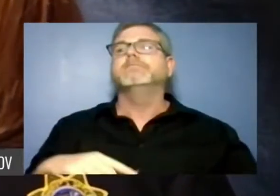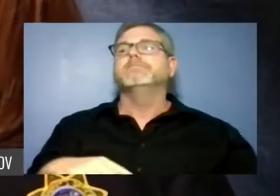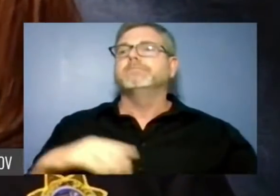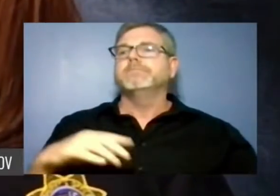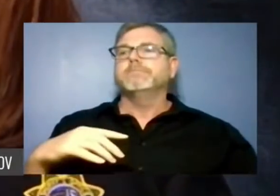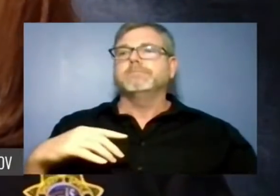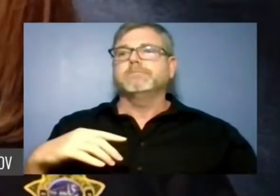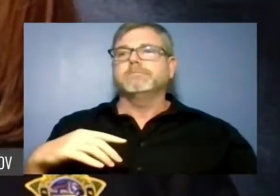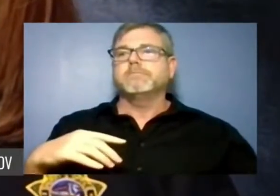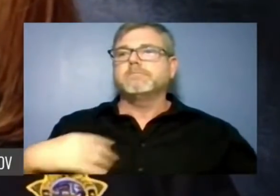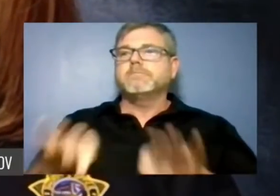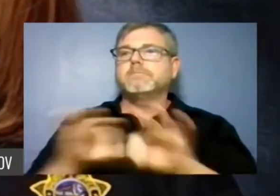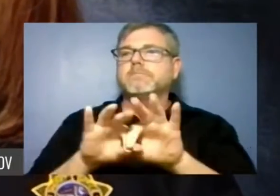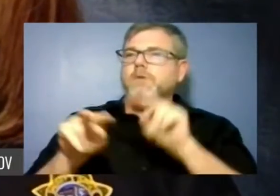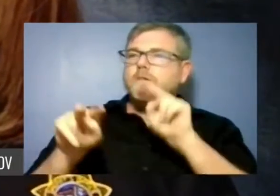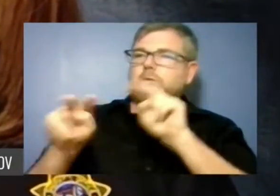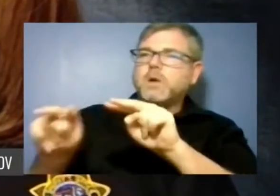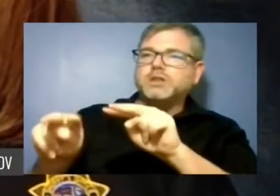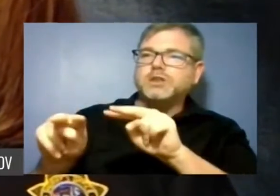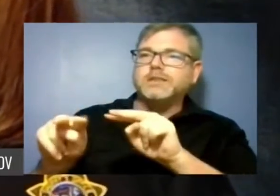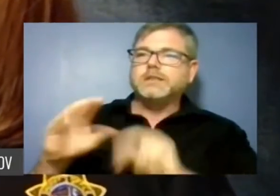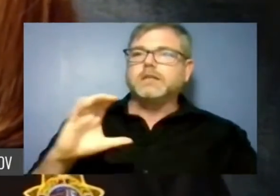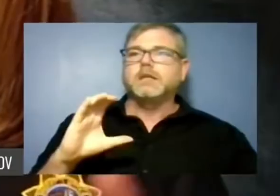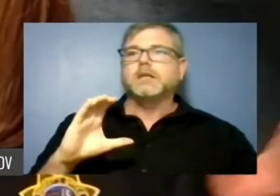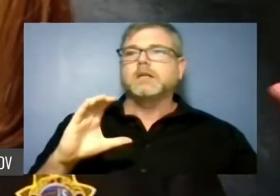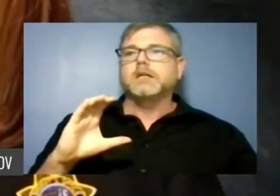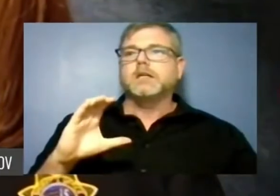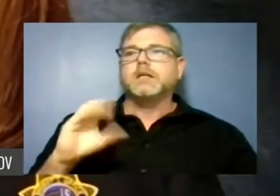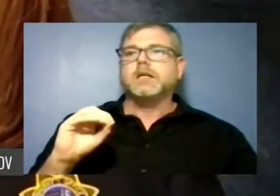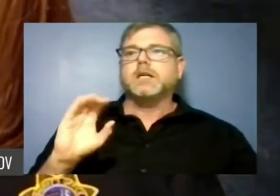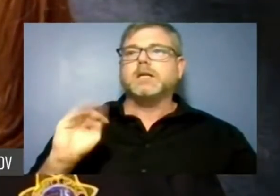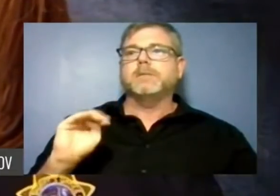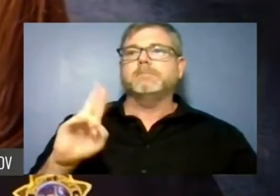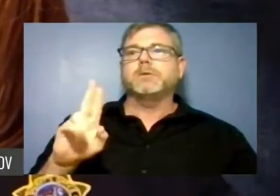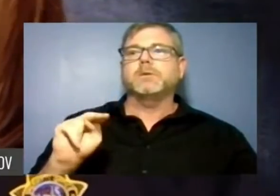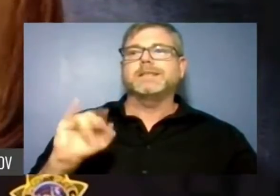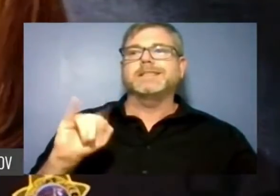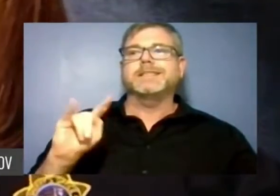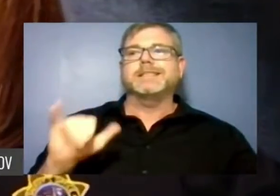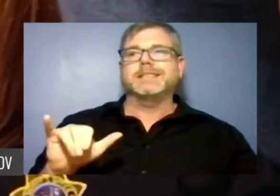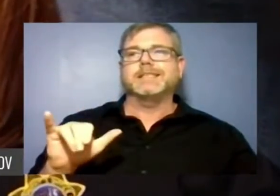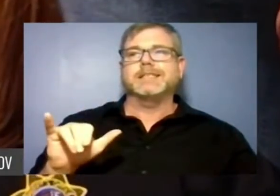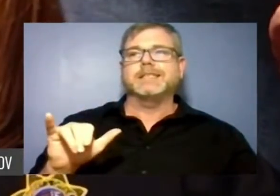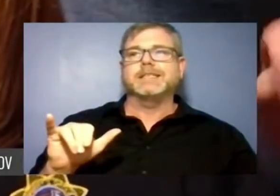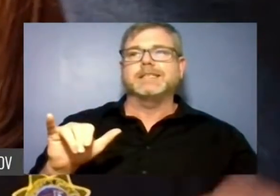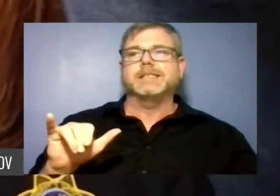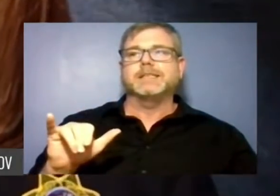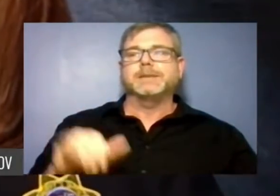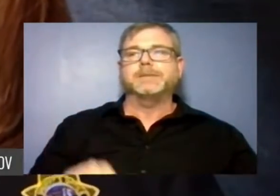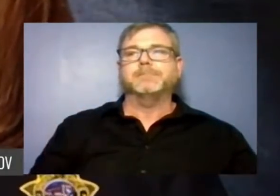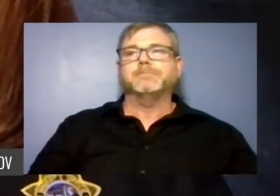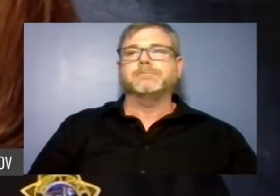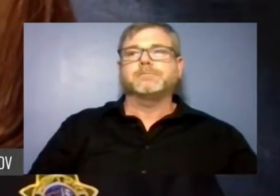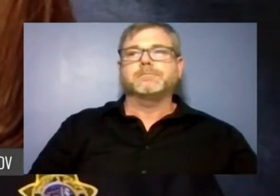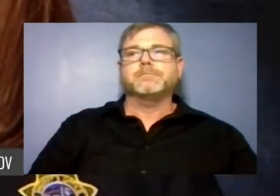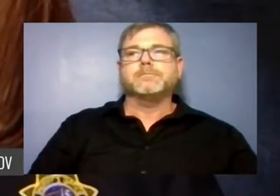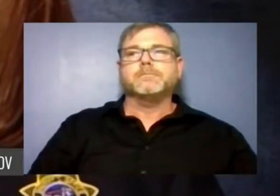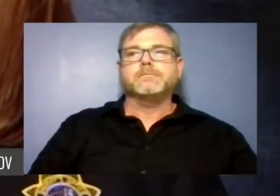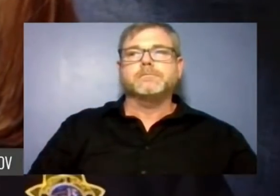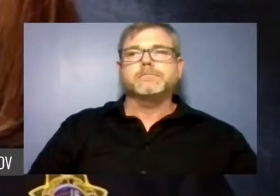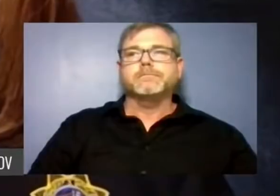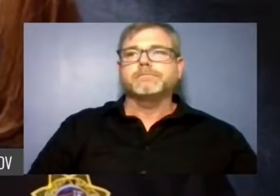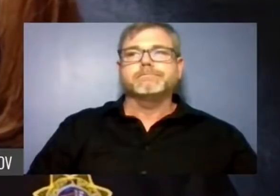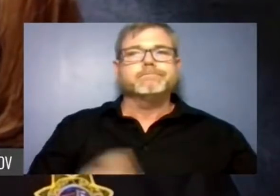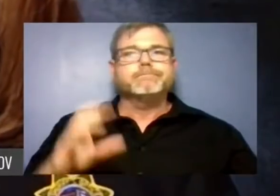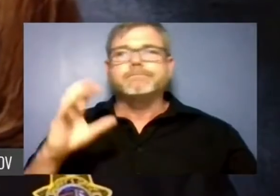a new service that we're using. You can go type your address in the search engine on that, and it